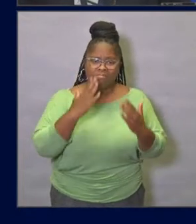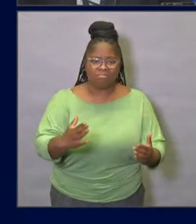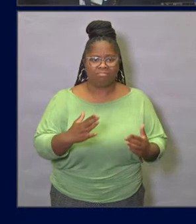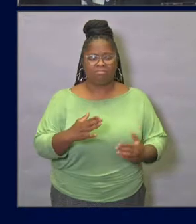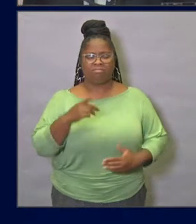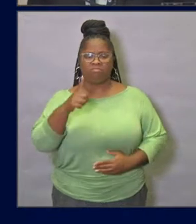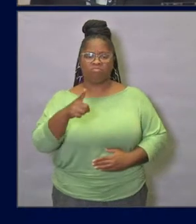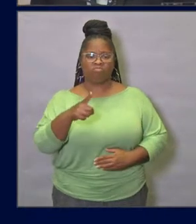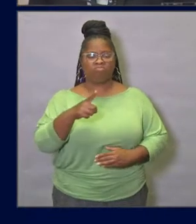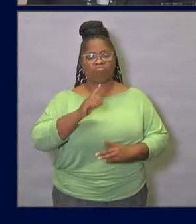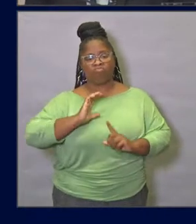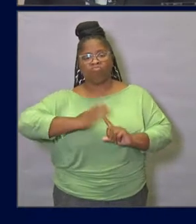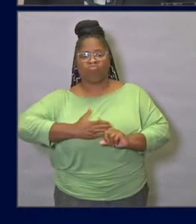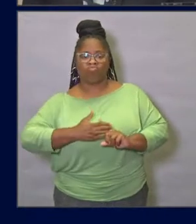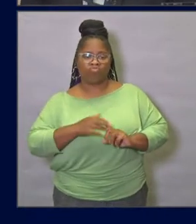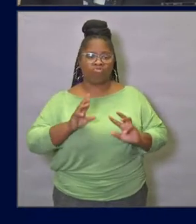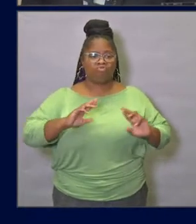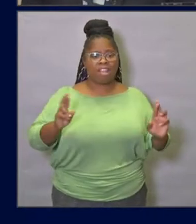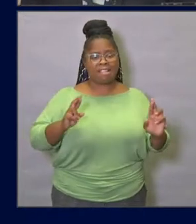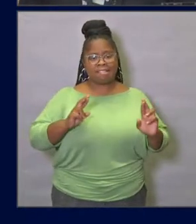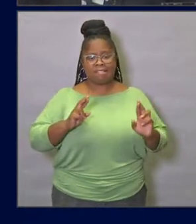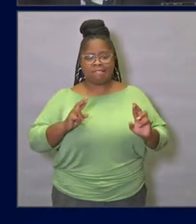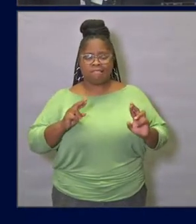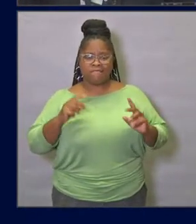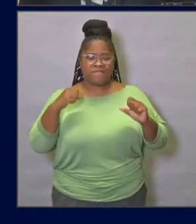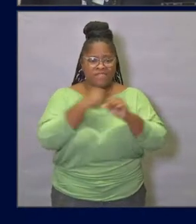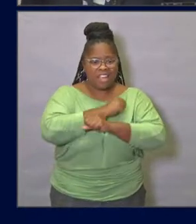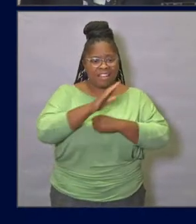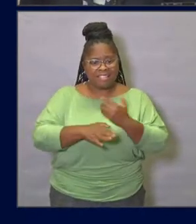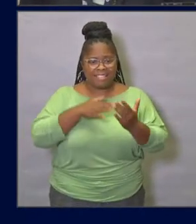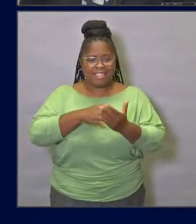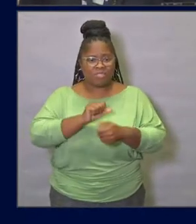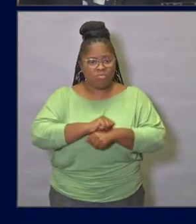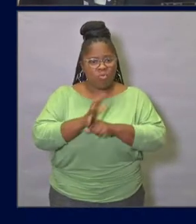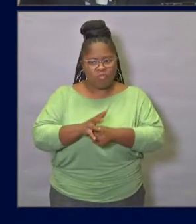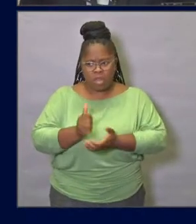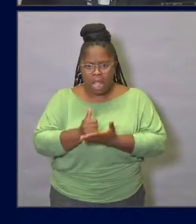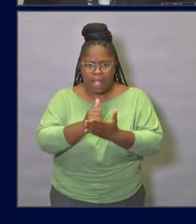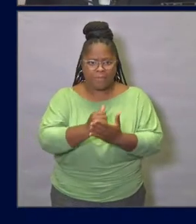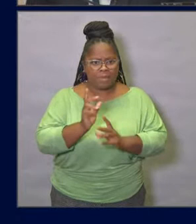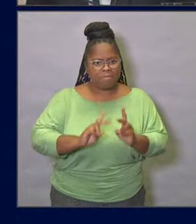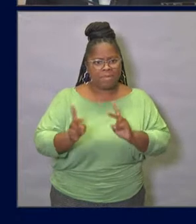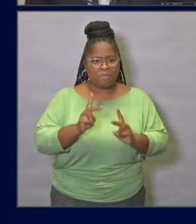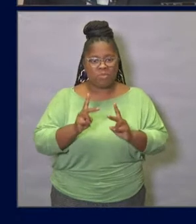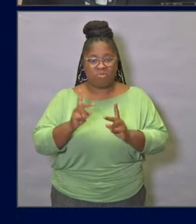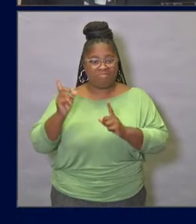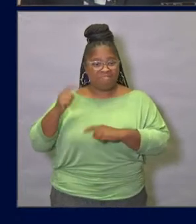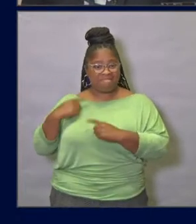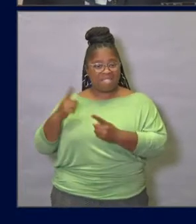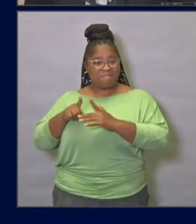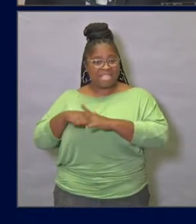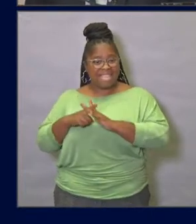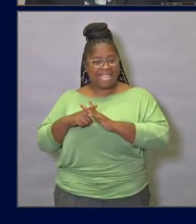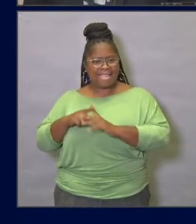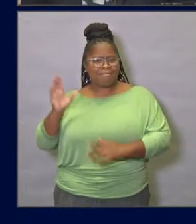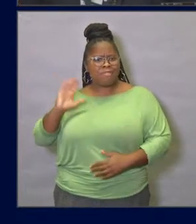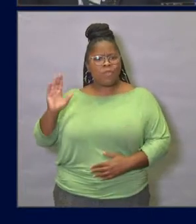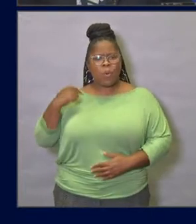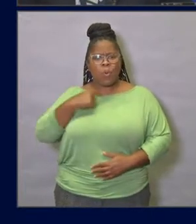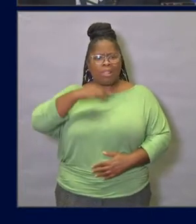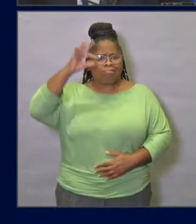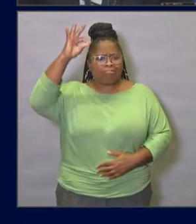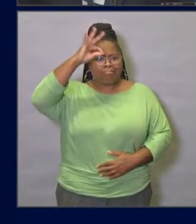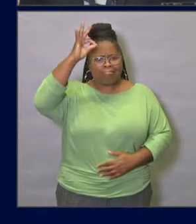battling and treating patients from the very beginning of the pandemic, even when there was so little that we knew about